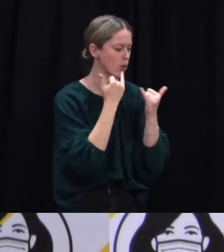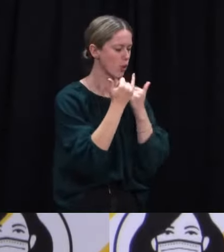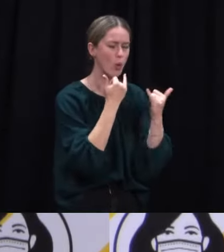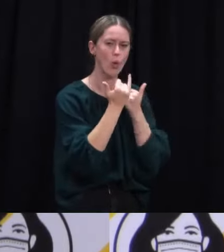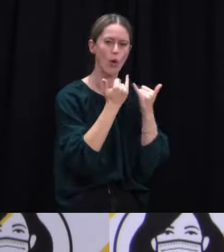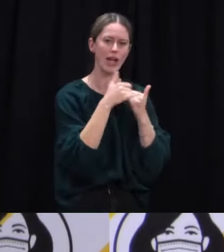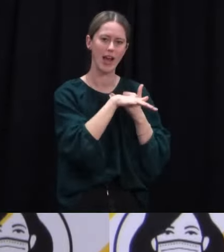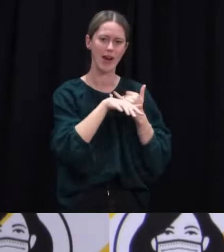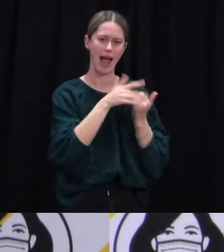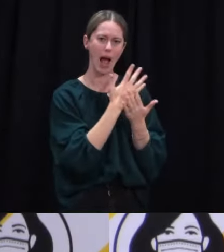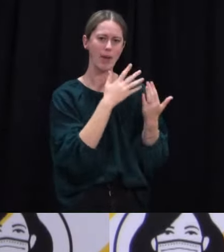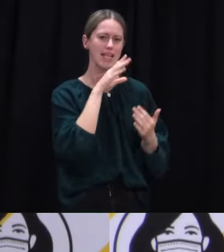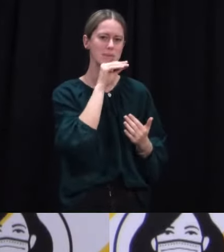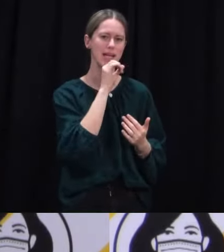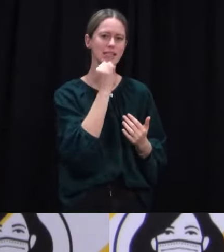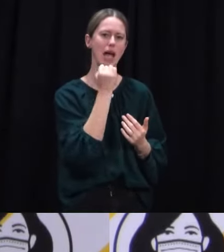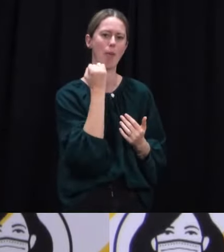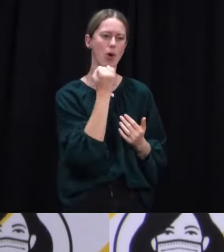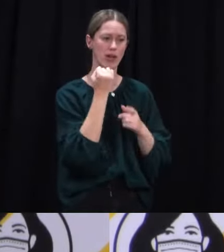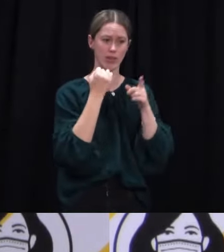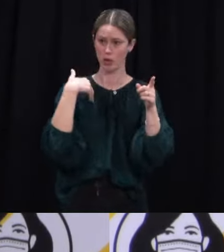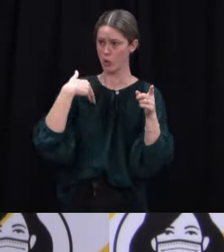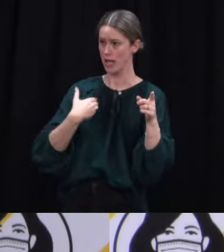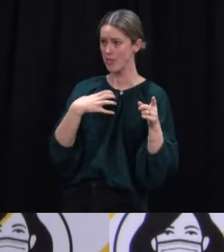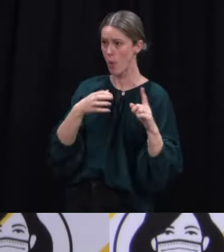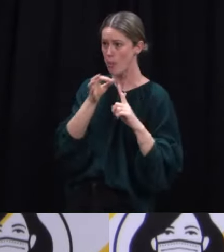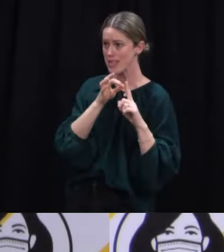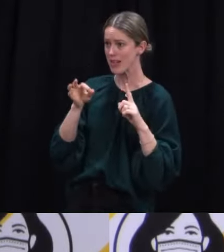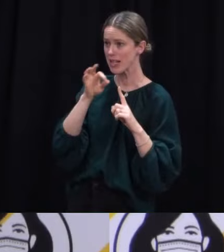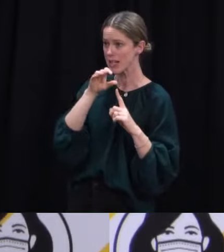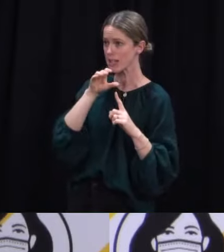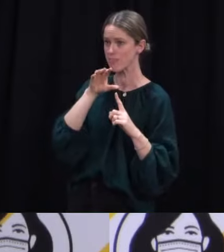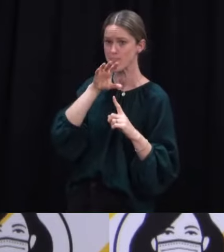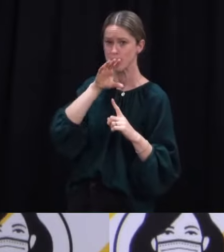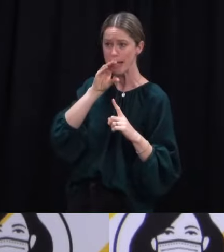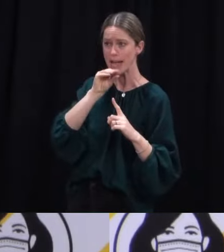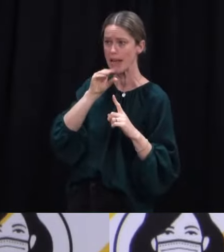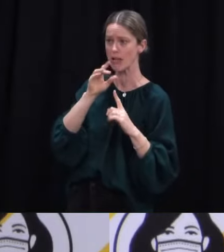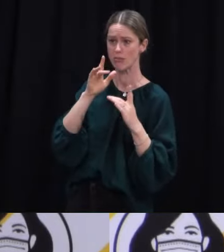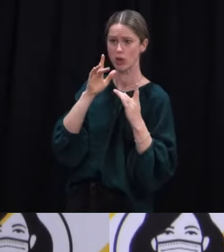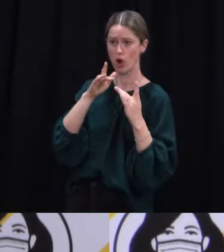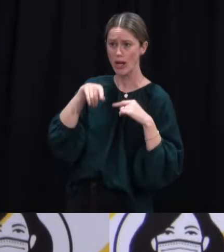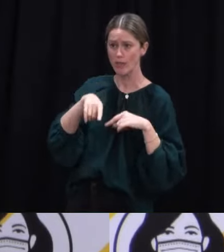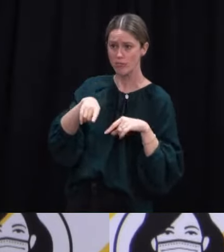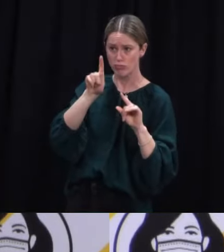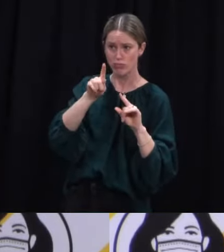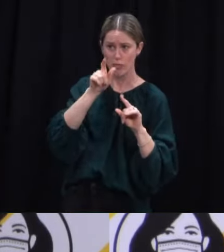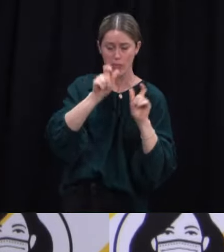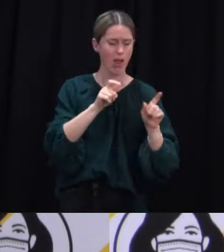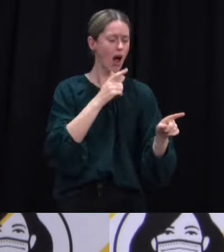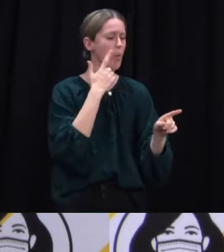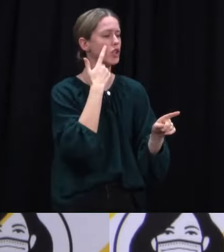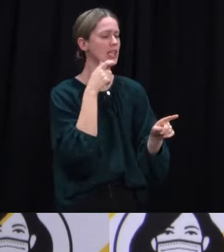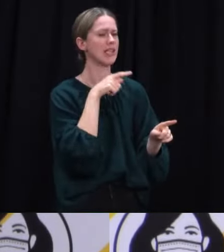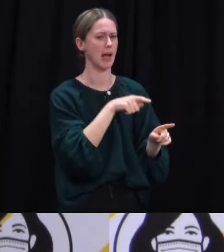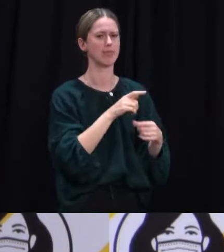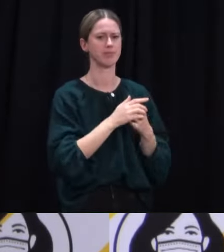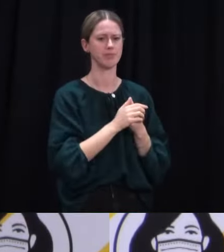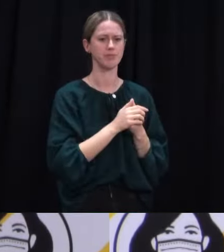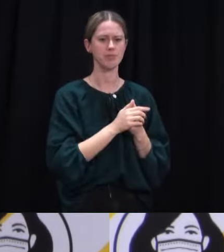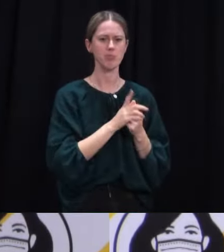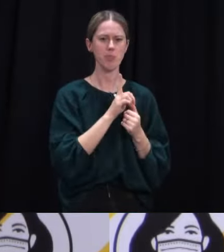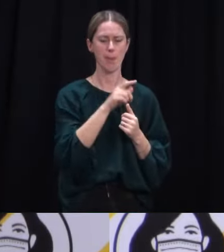who would speak Samoan. Is there a need for more Pacific-speaking contact tracers in your team? I will check on that. But of course, what I do